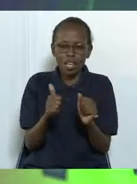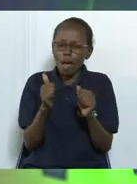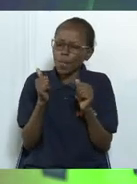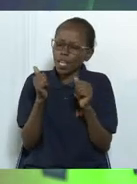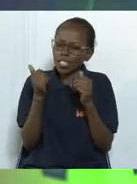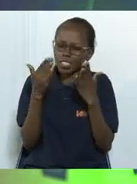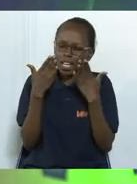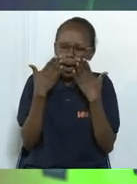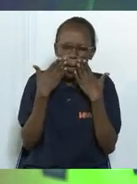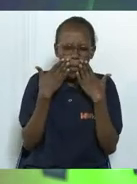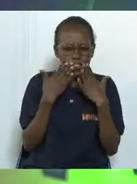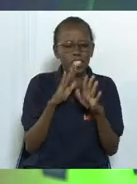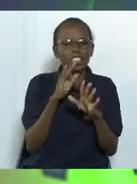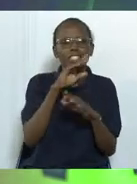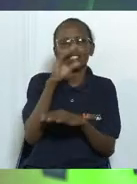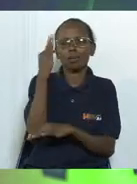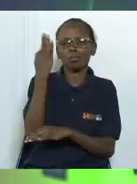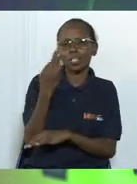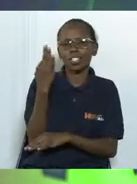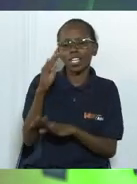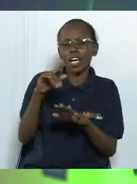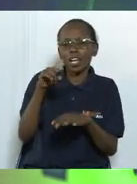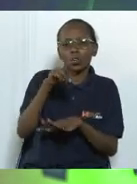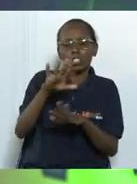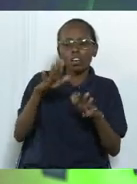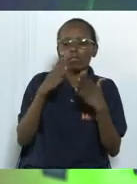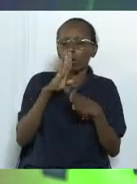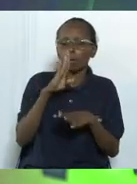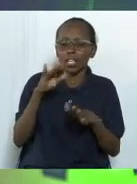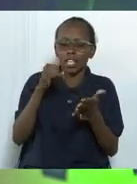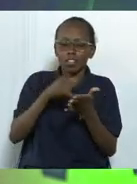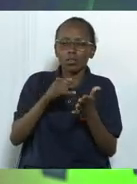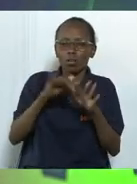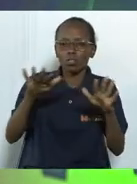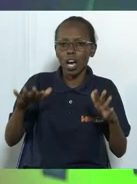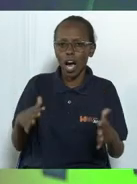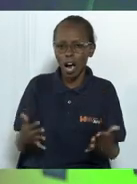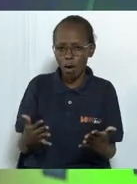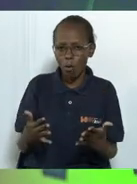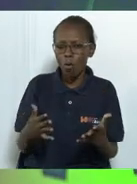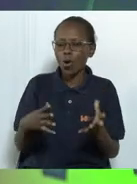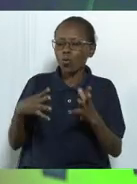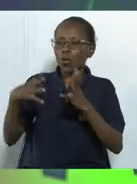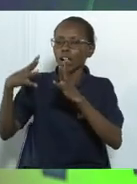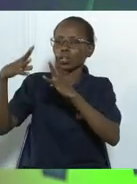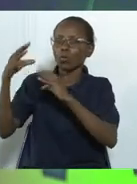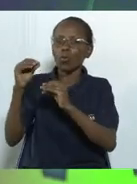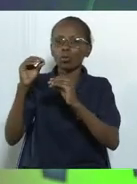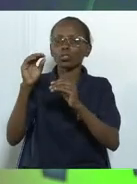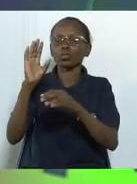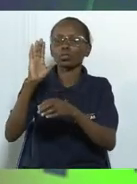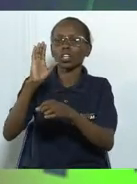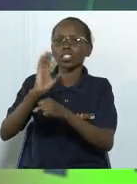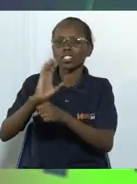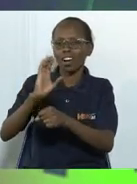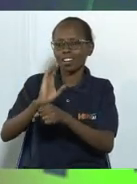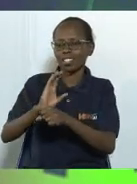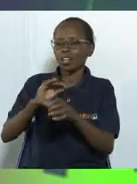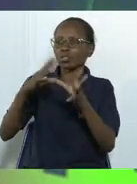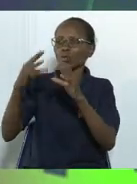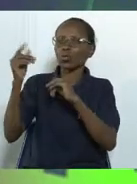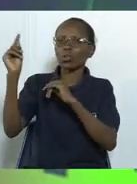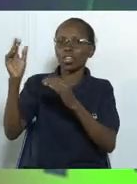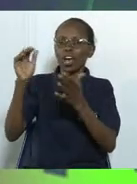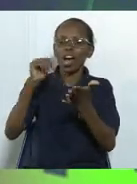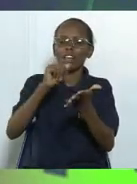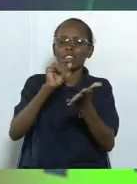in itself. So how can you get involved? You can walk out of church to the literature evangelist tent